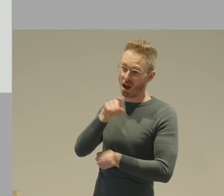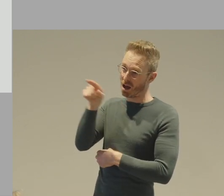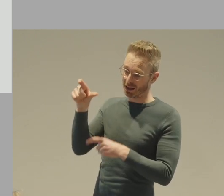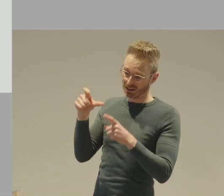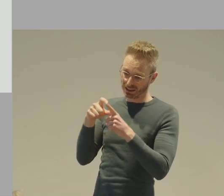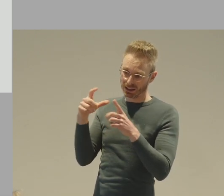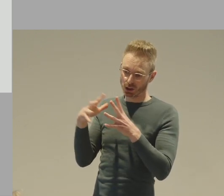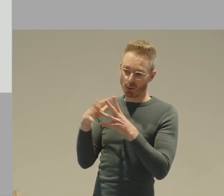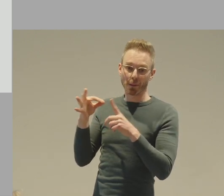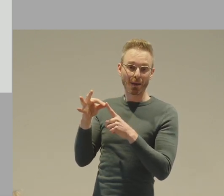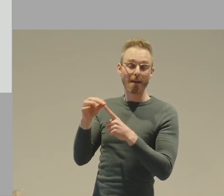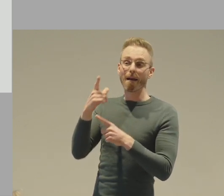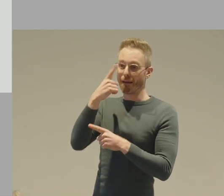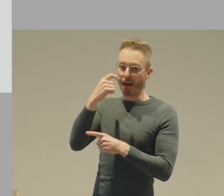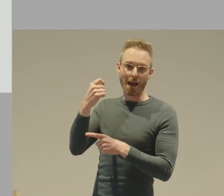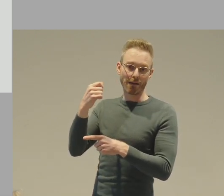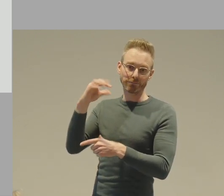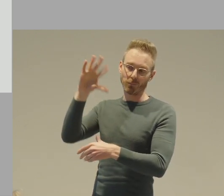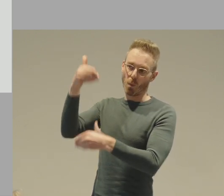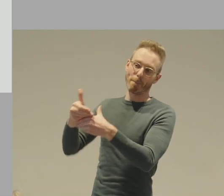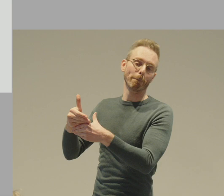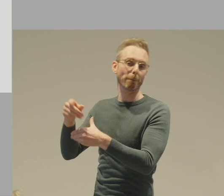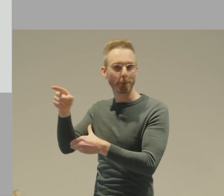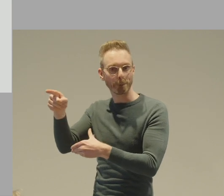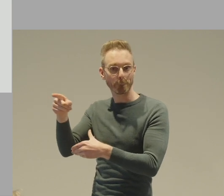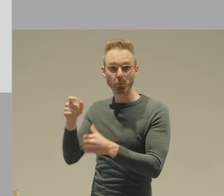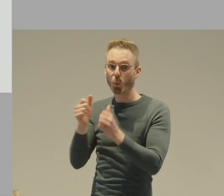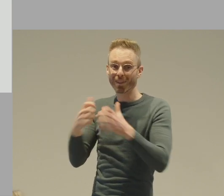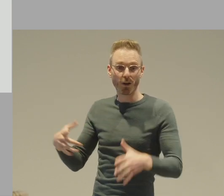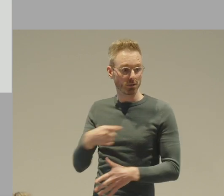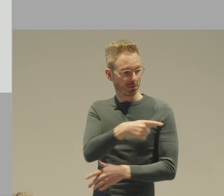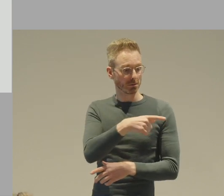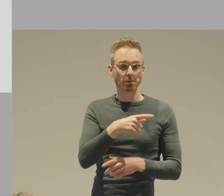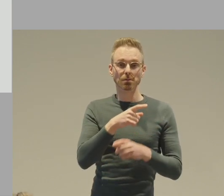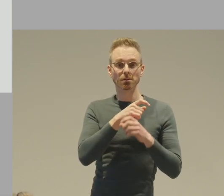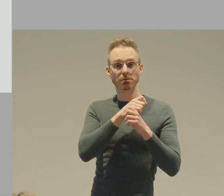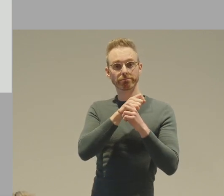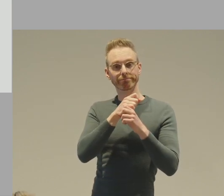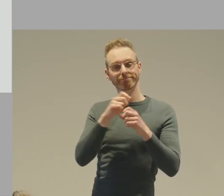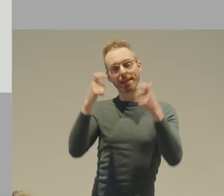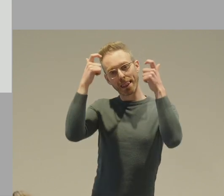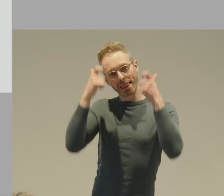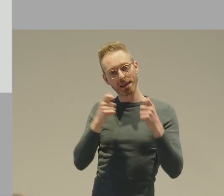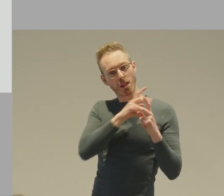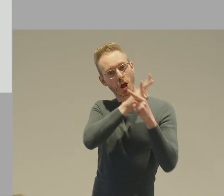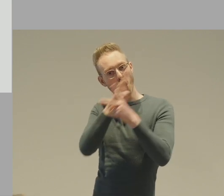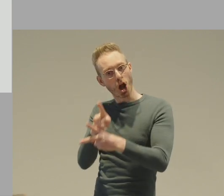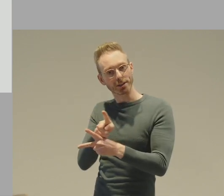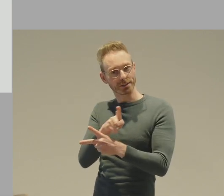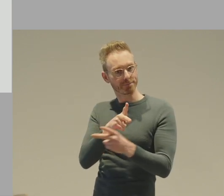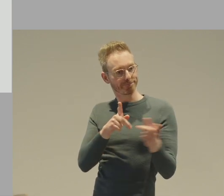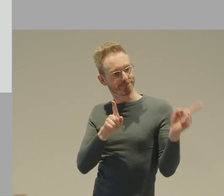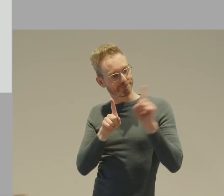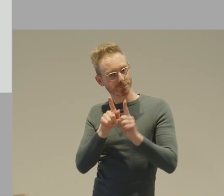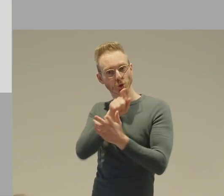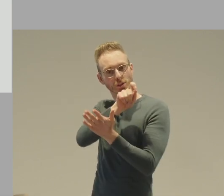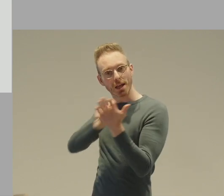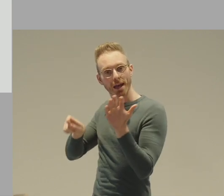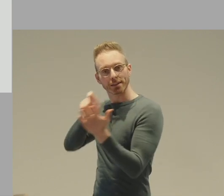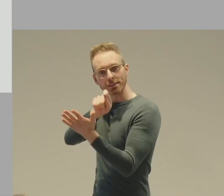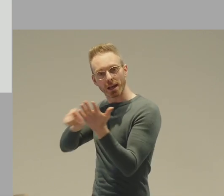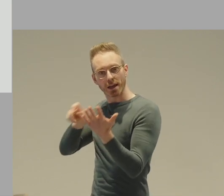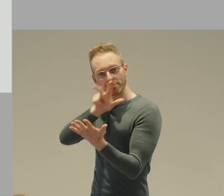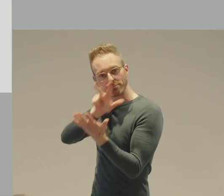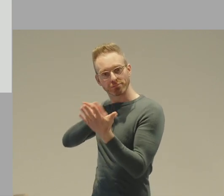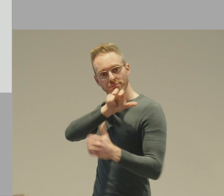everything off. So that's just the law, and it protects you as an organization as well. Know the artist's benefits. If somebody is on